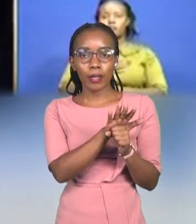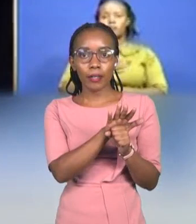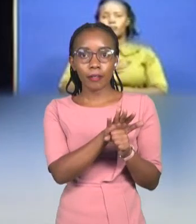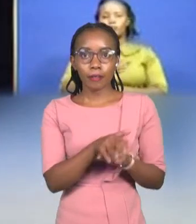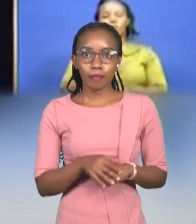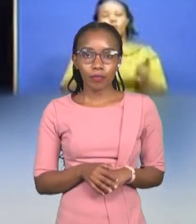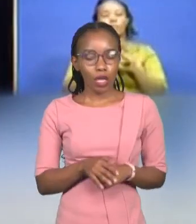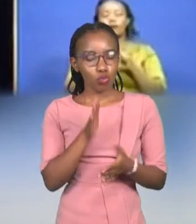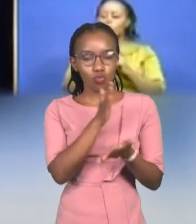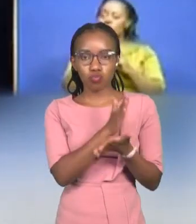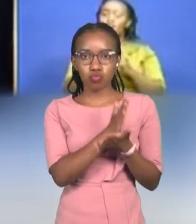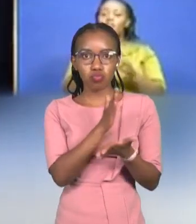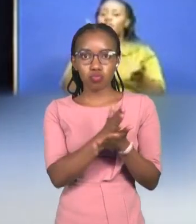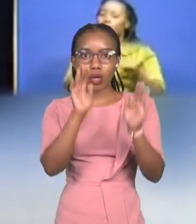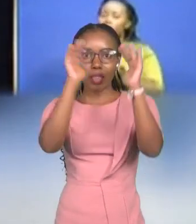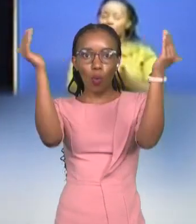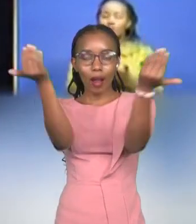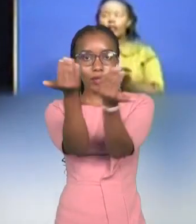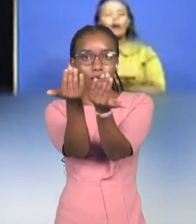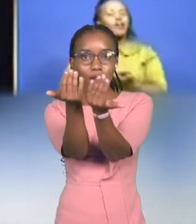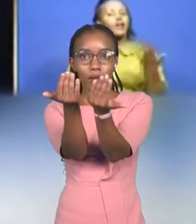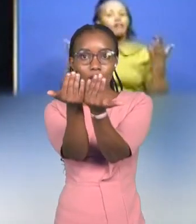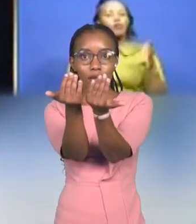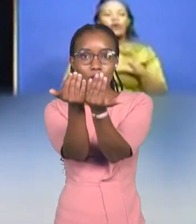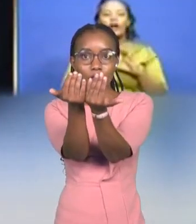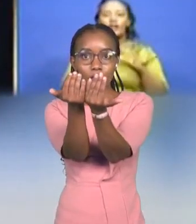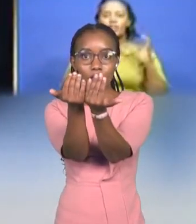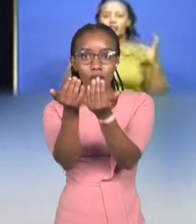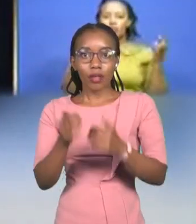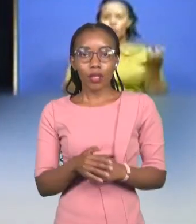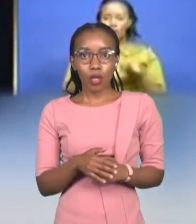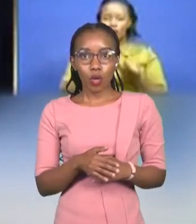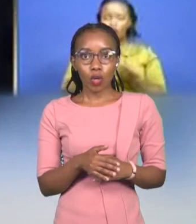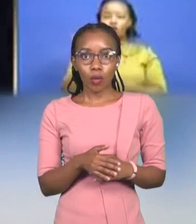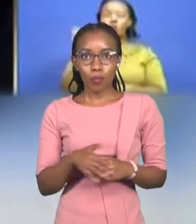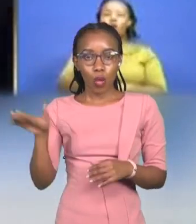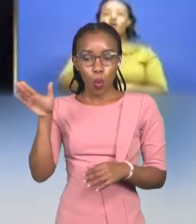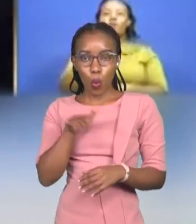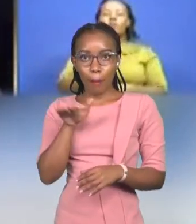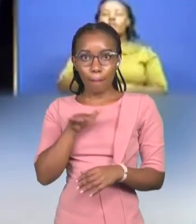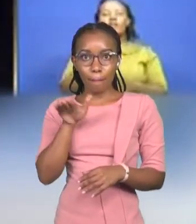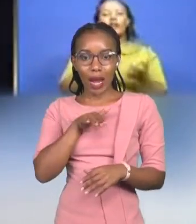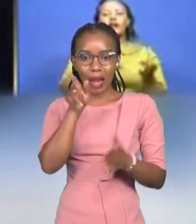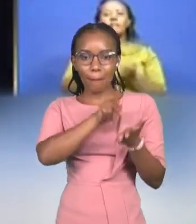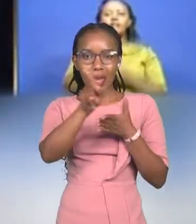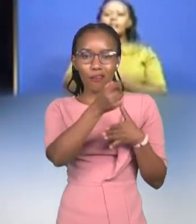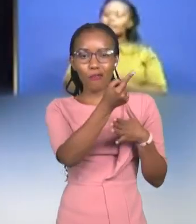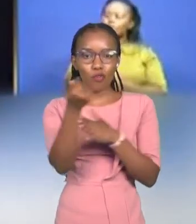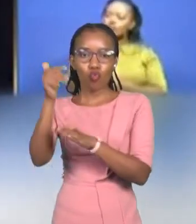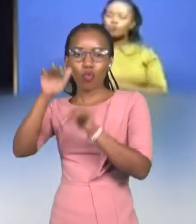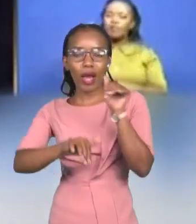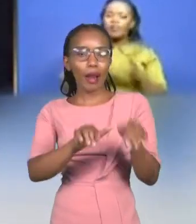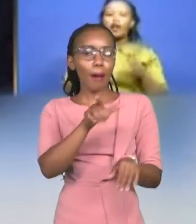it is a fact all over the world that women are paid much, much less than their male